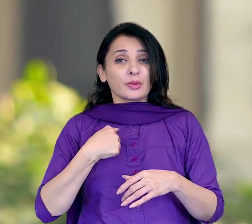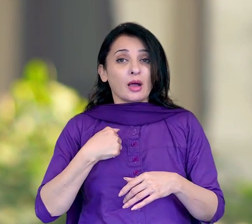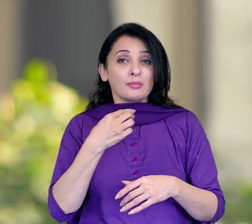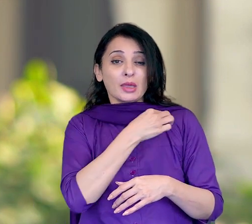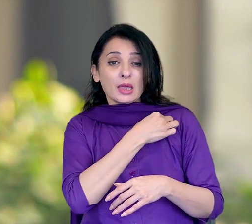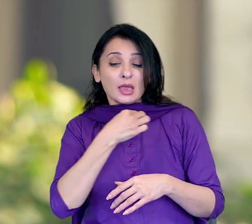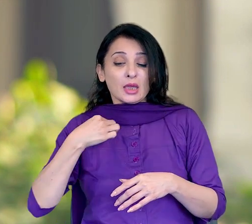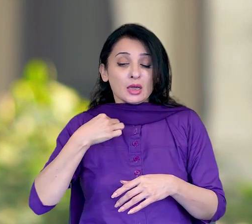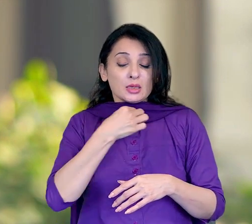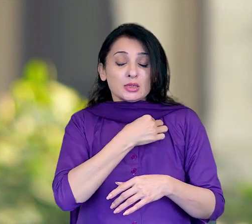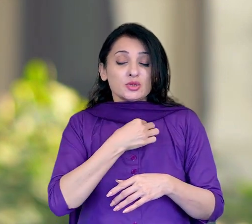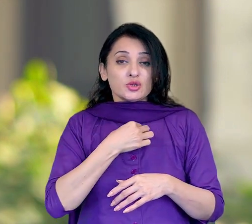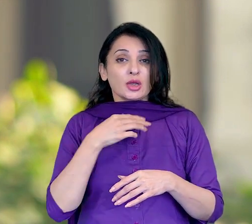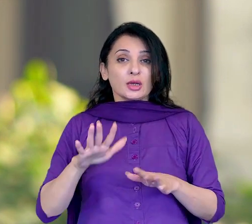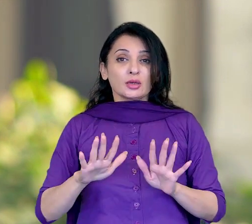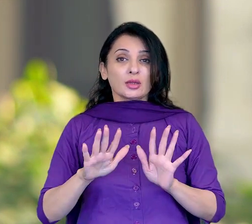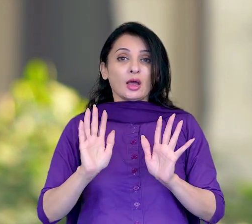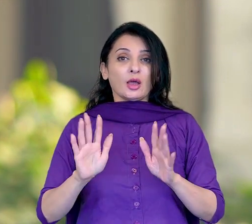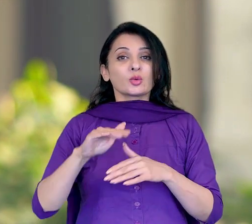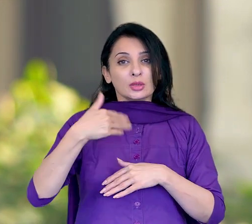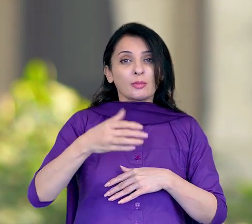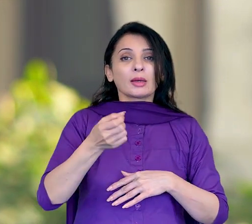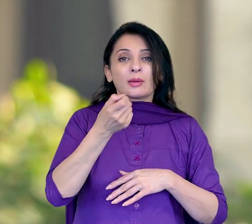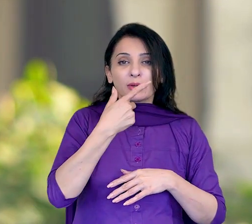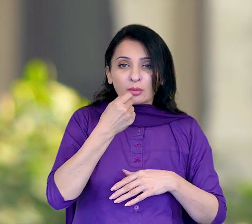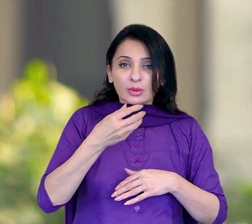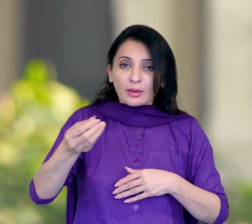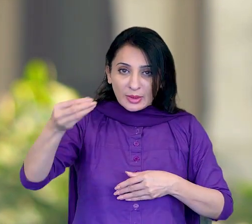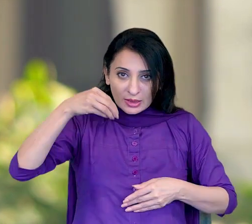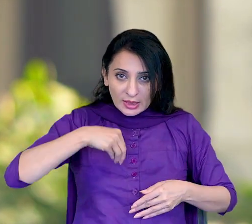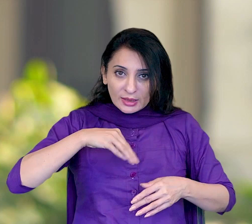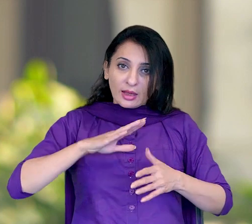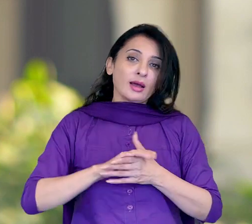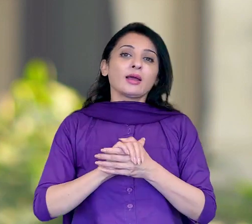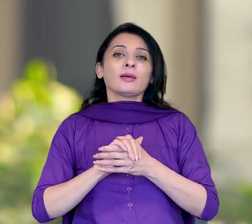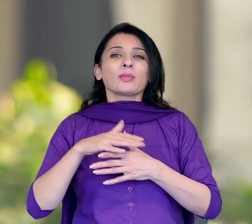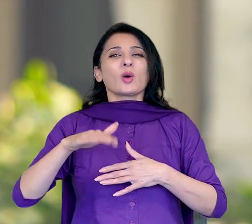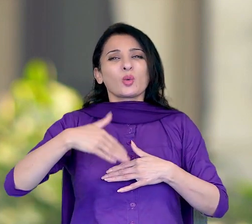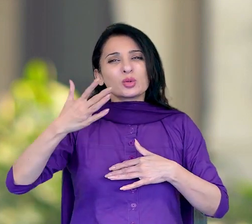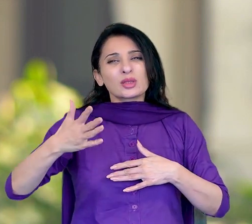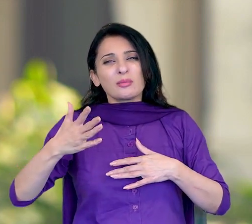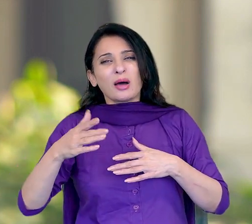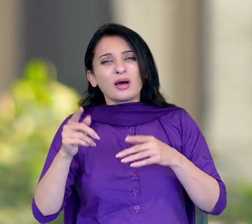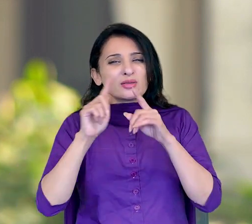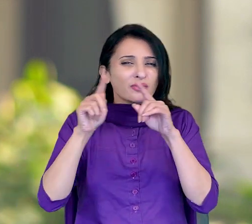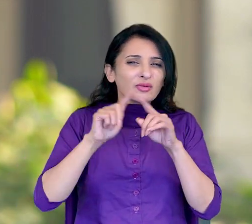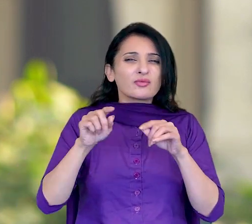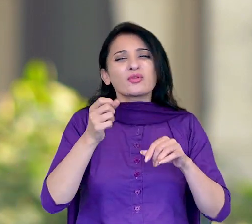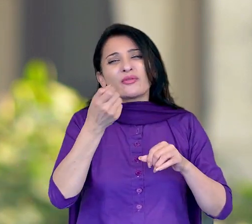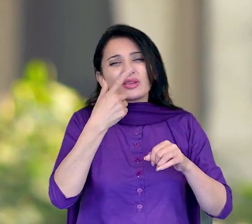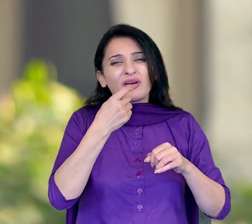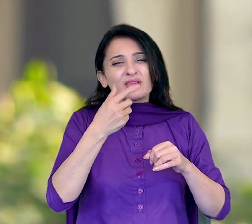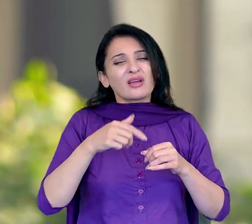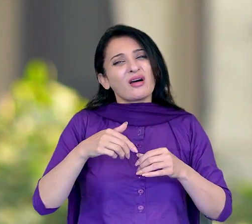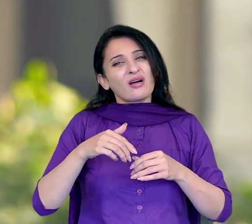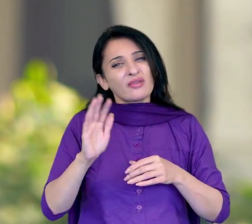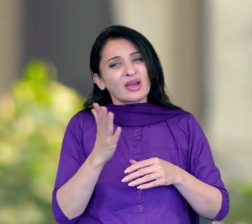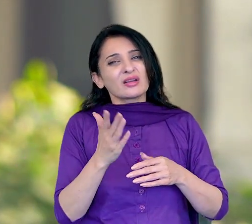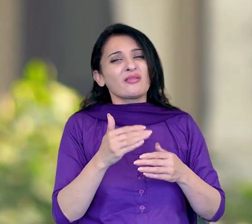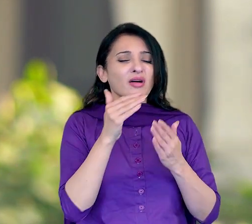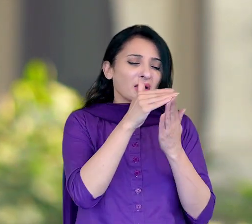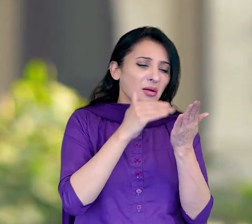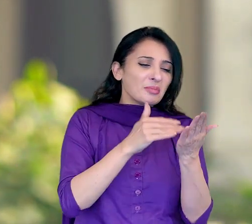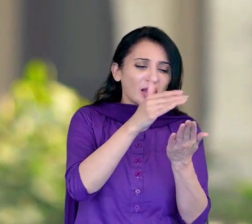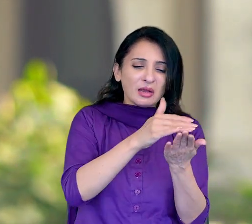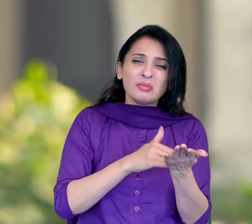us, prescribes some medication, advises some test, and then that thing goes on to the lab, to radiology, and then